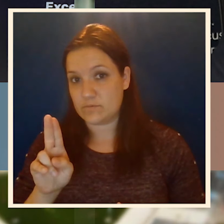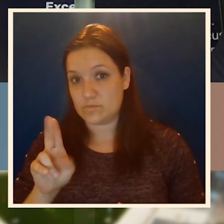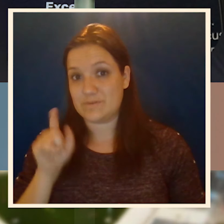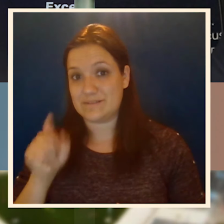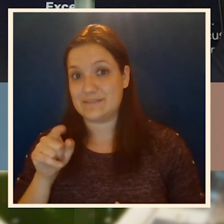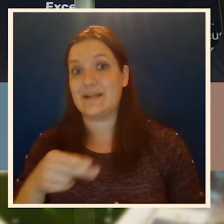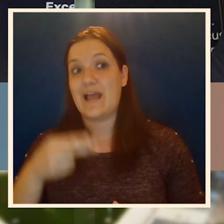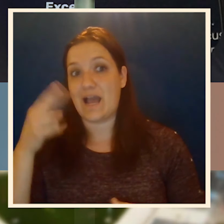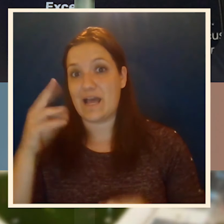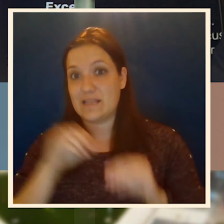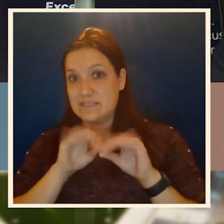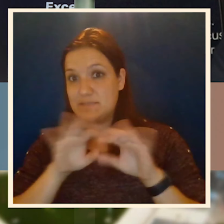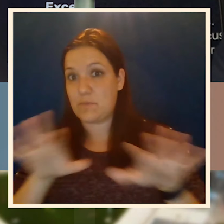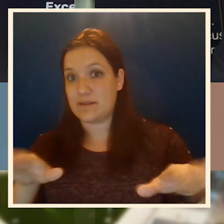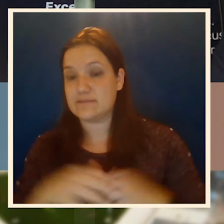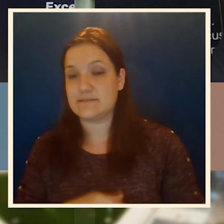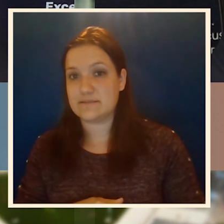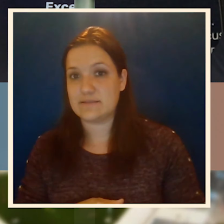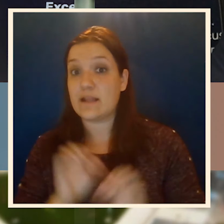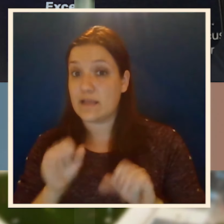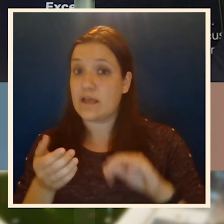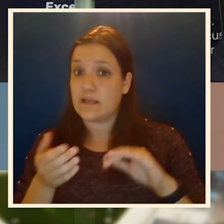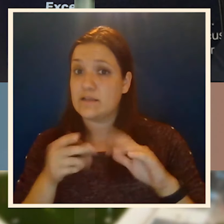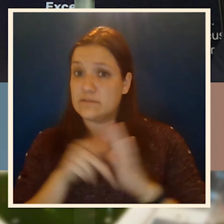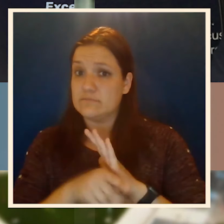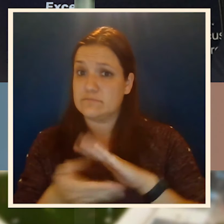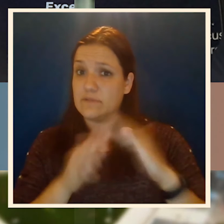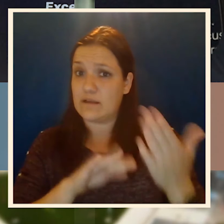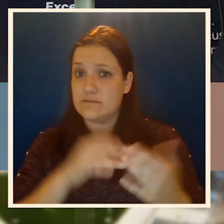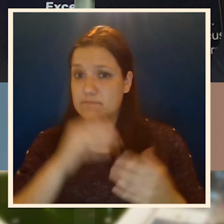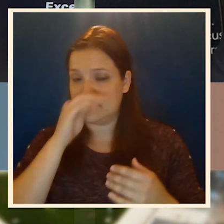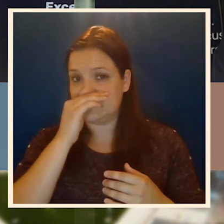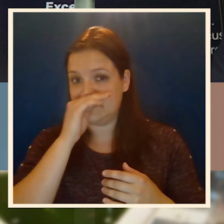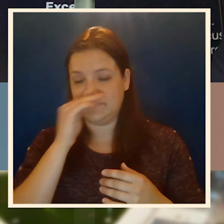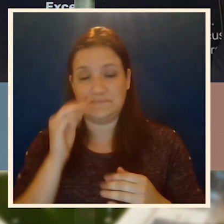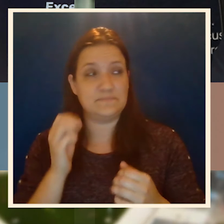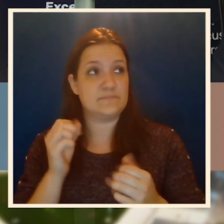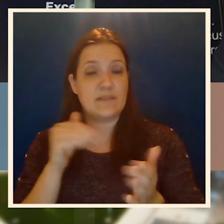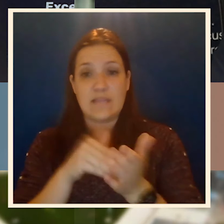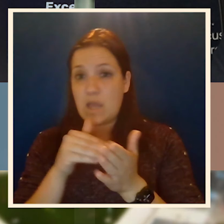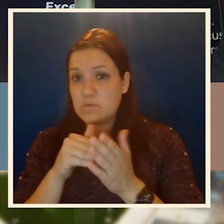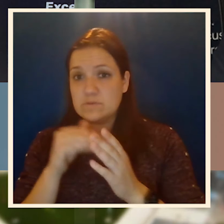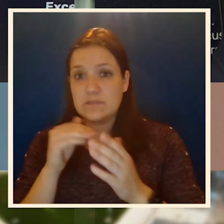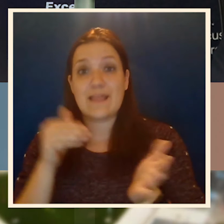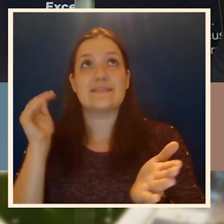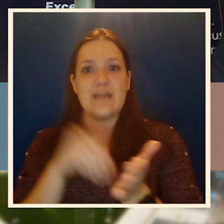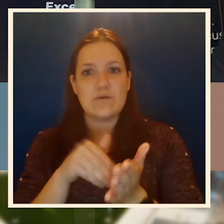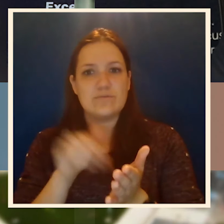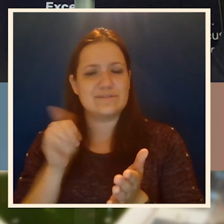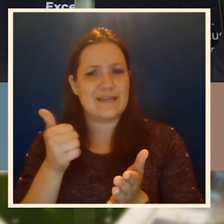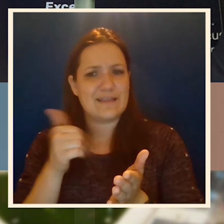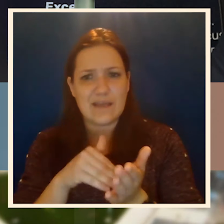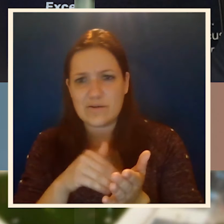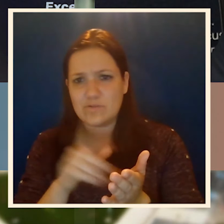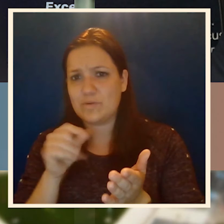highly, highly contagious and is deadly. We know that tens of thousands of Americans die every year of the flu.